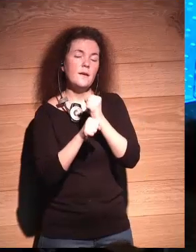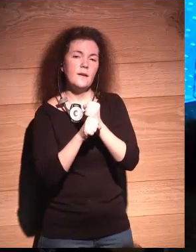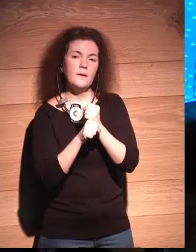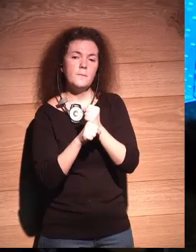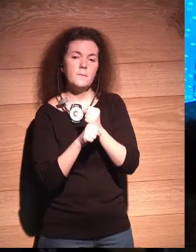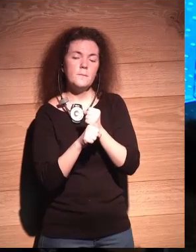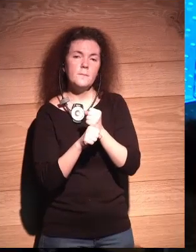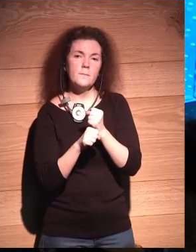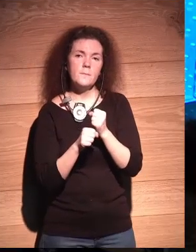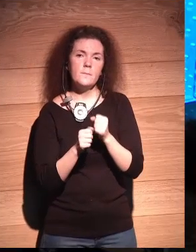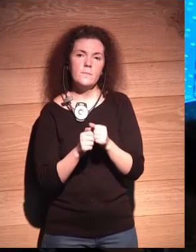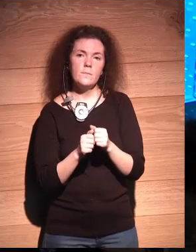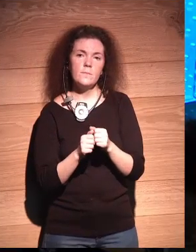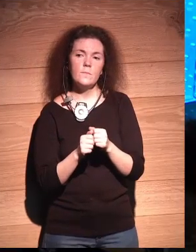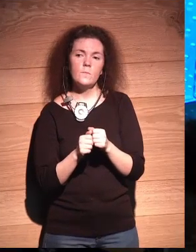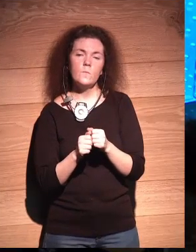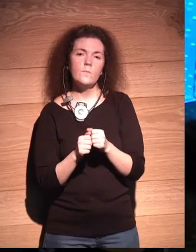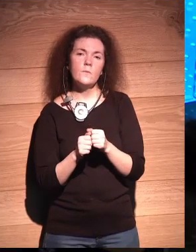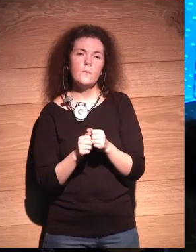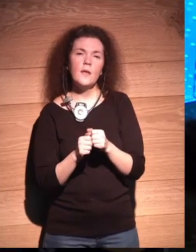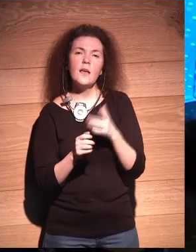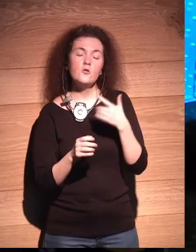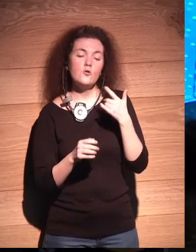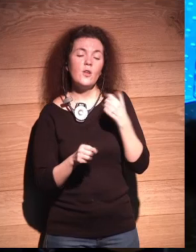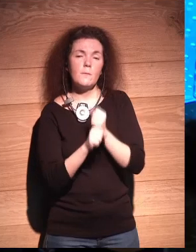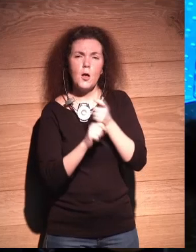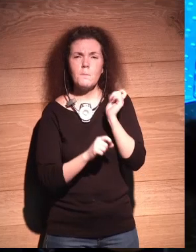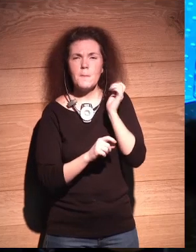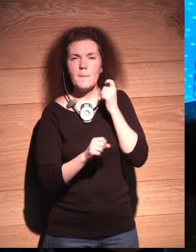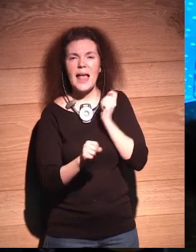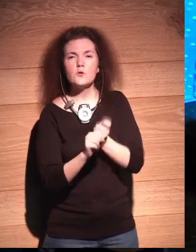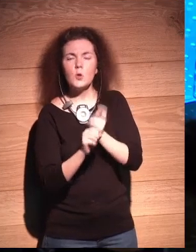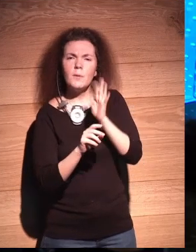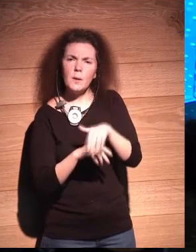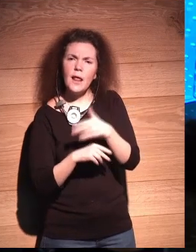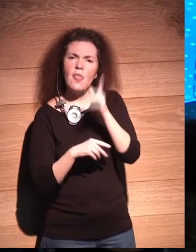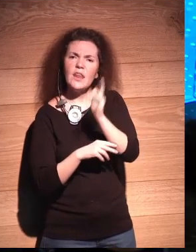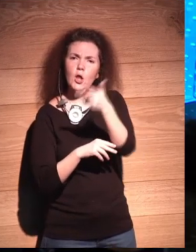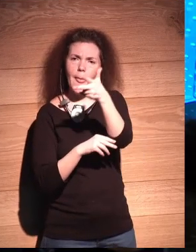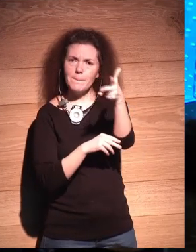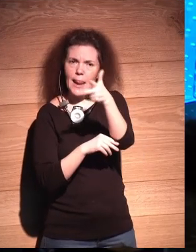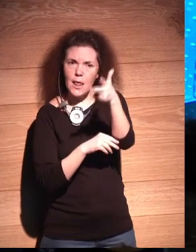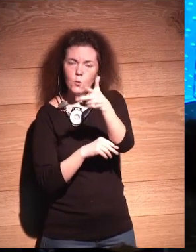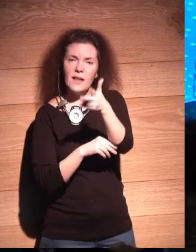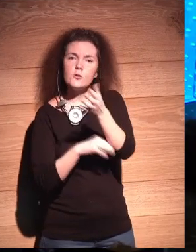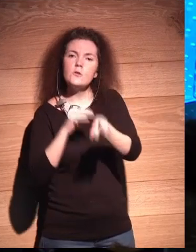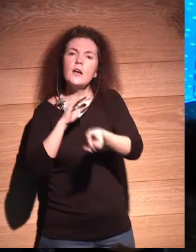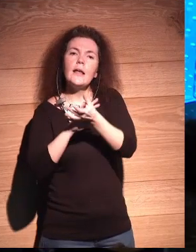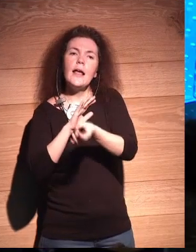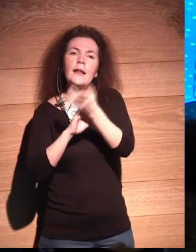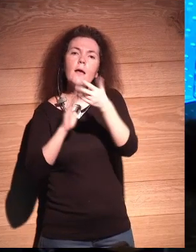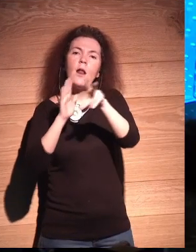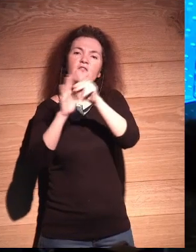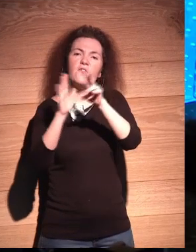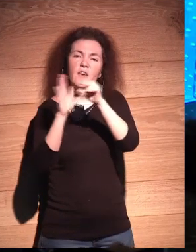a sculptor, but also a filmmaker. And I would make these little films, and I would show